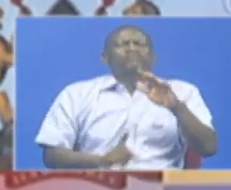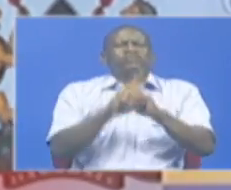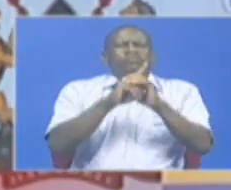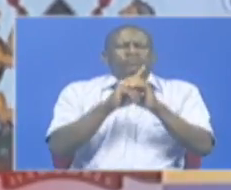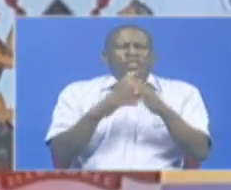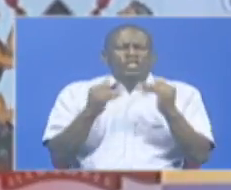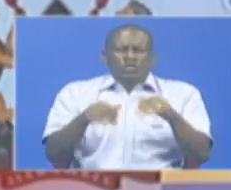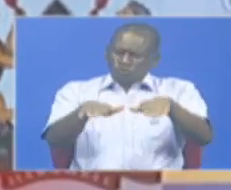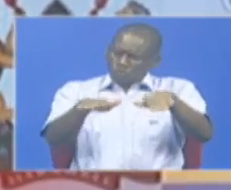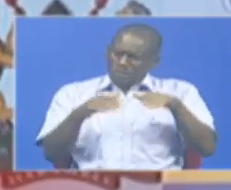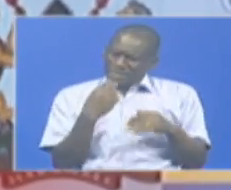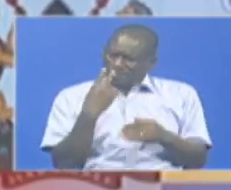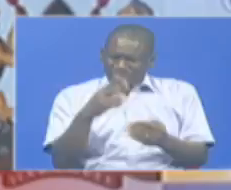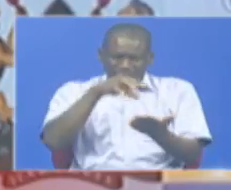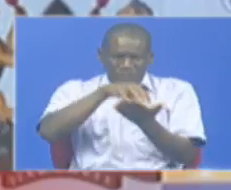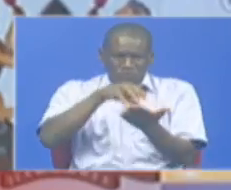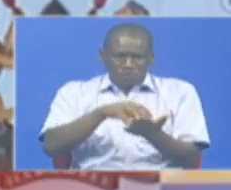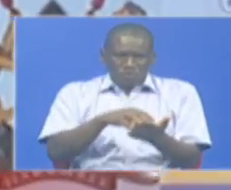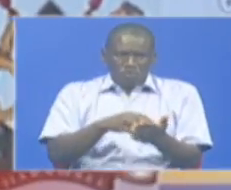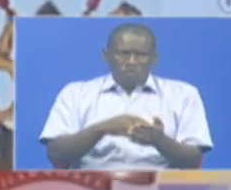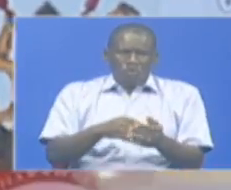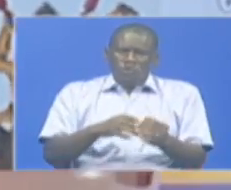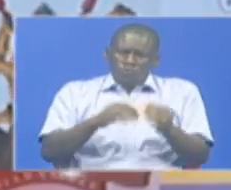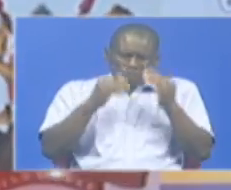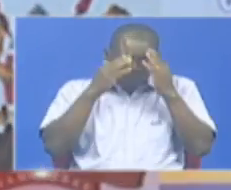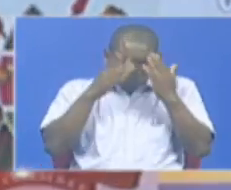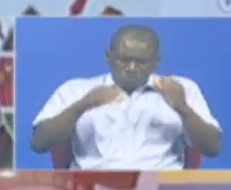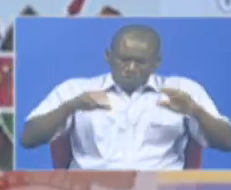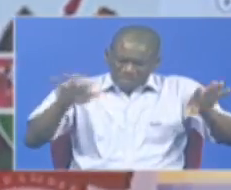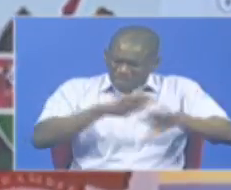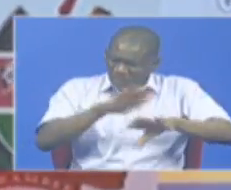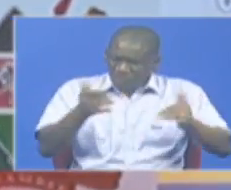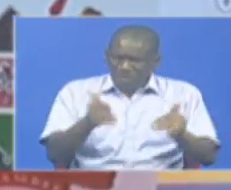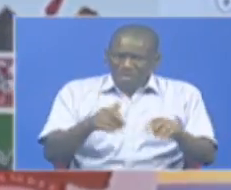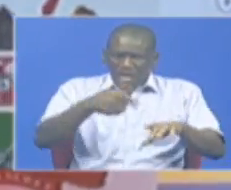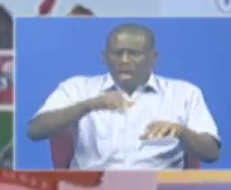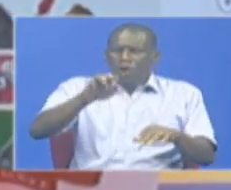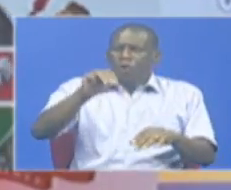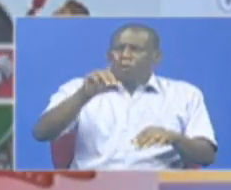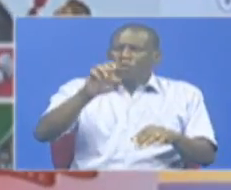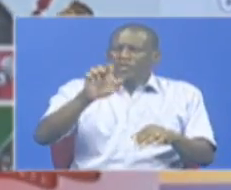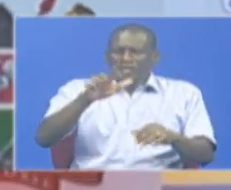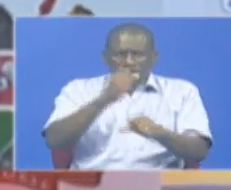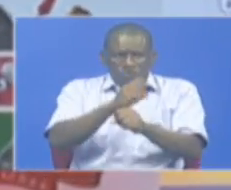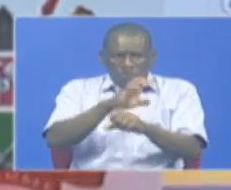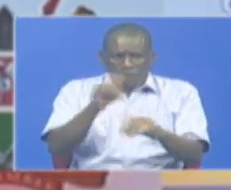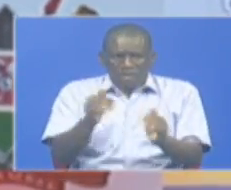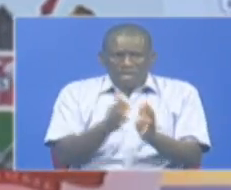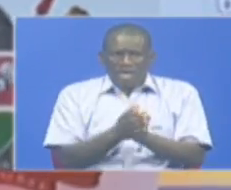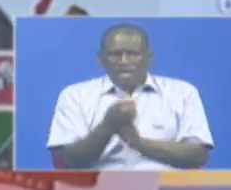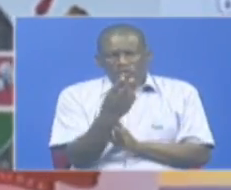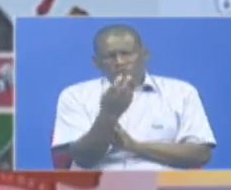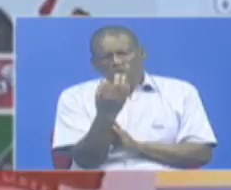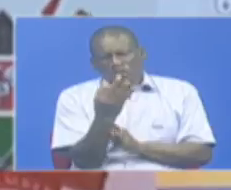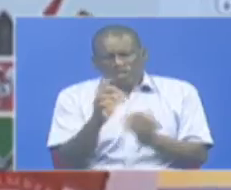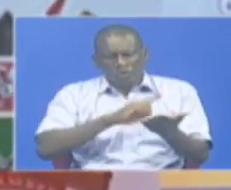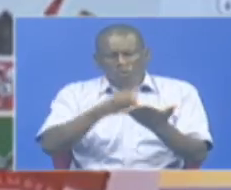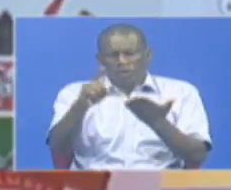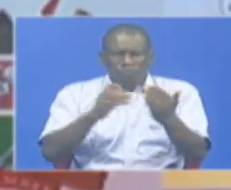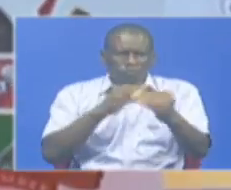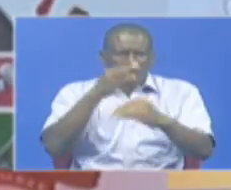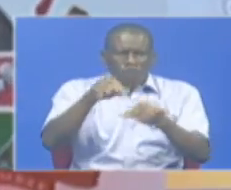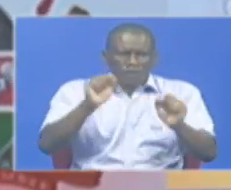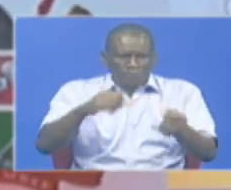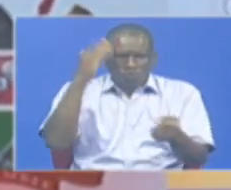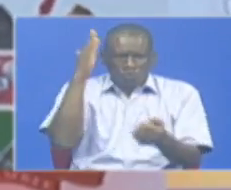watch and see situation. We are in unfamiliar territories, but our models still stand, and within the 2-3 coming weeks, we'll be able to confirm